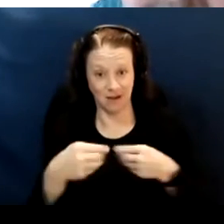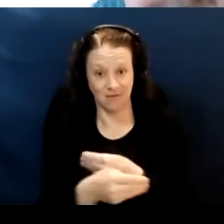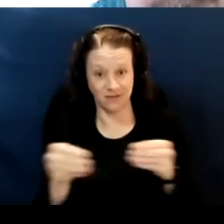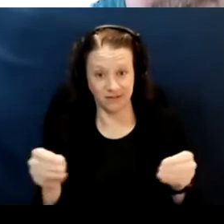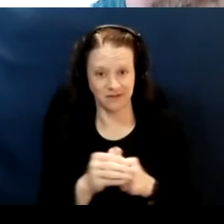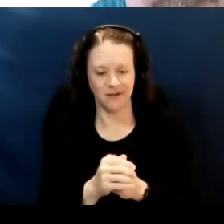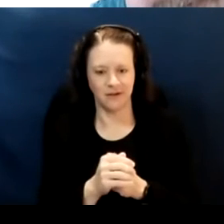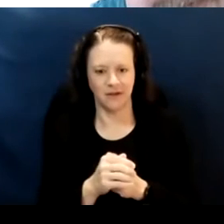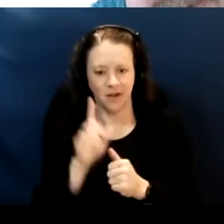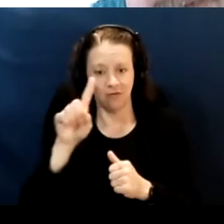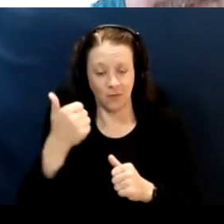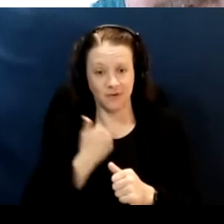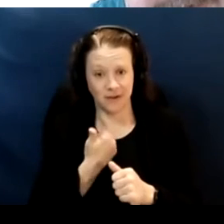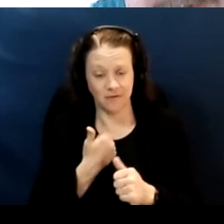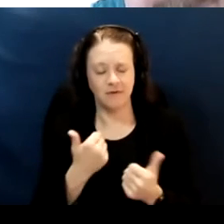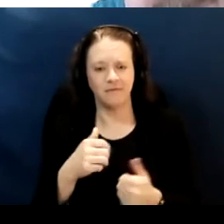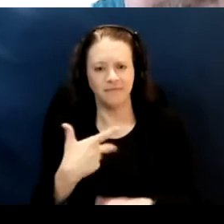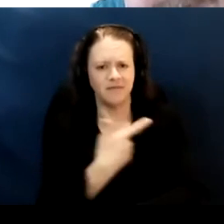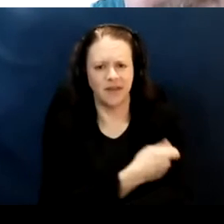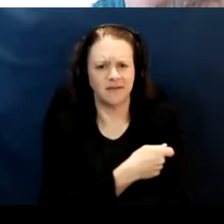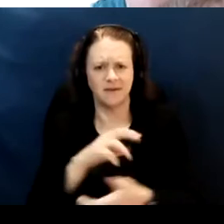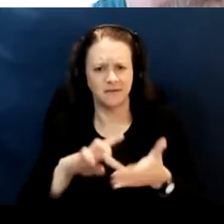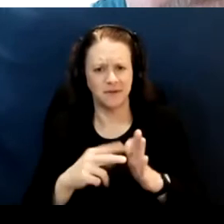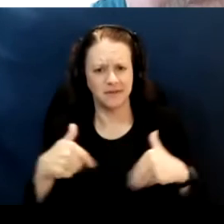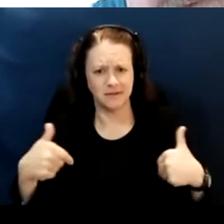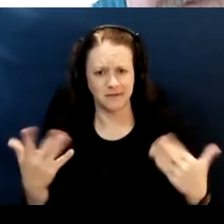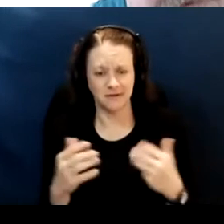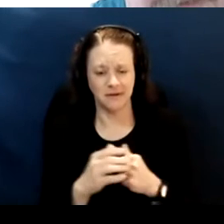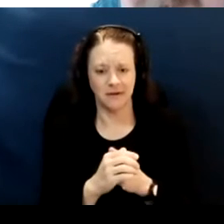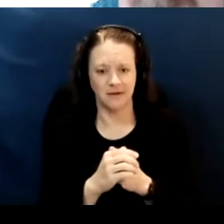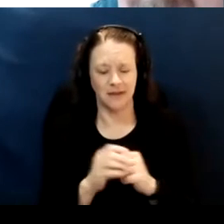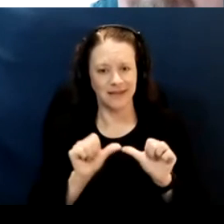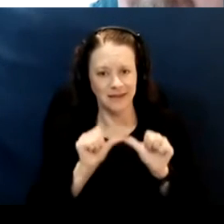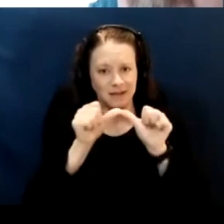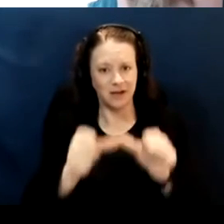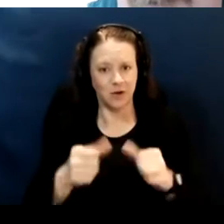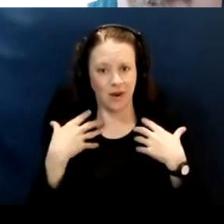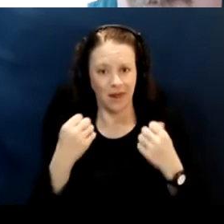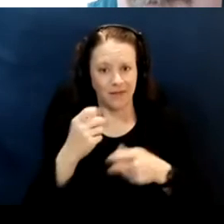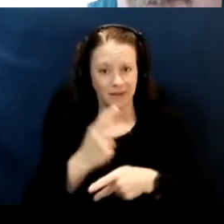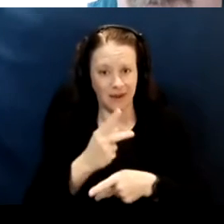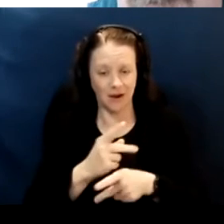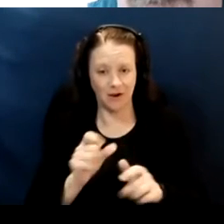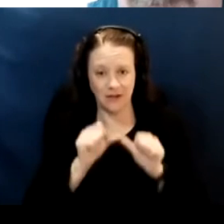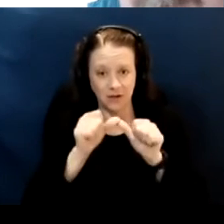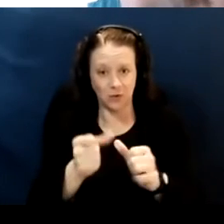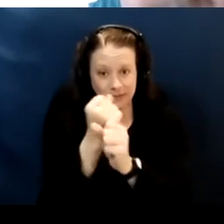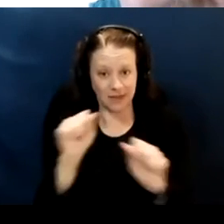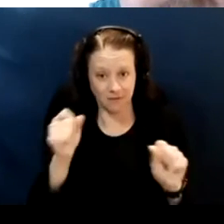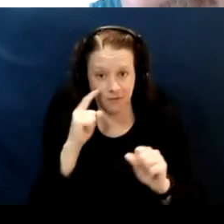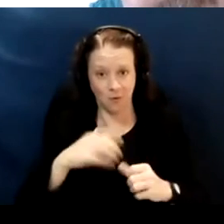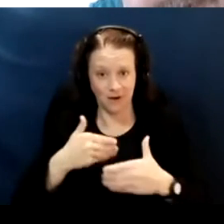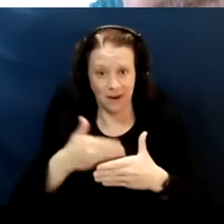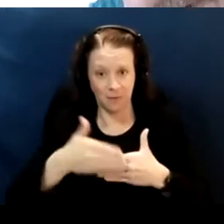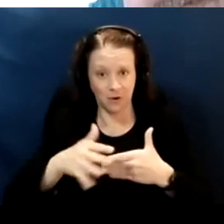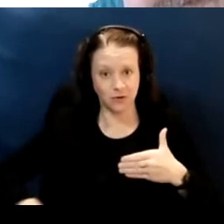For me, vaccines mean continued health care, continued safety for my neighbors